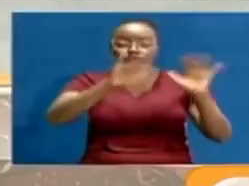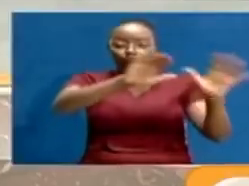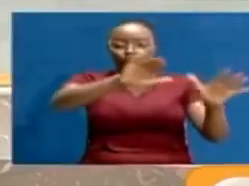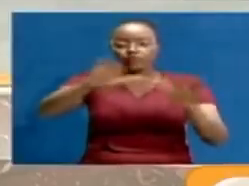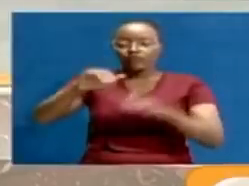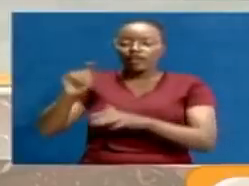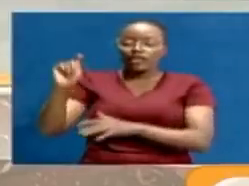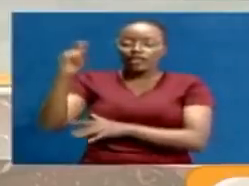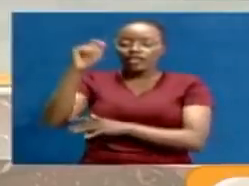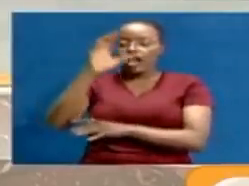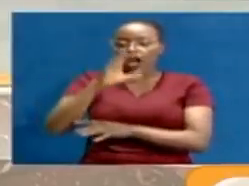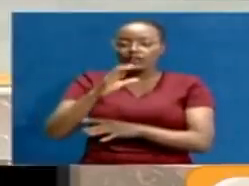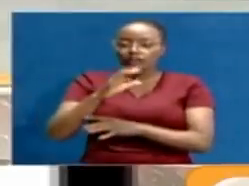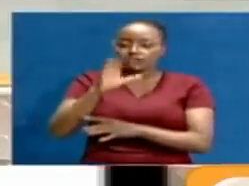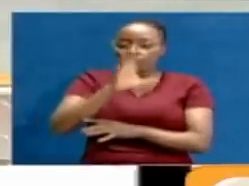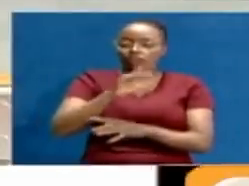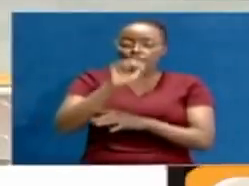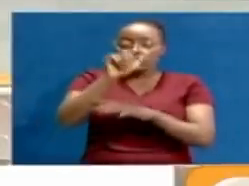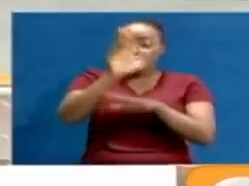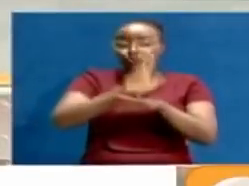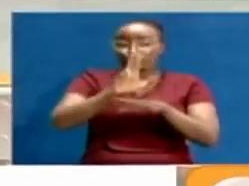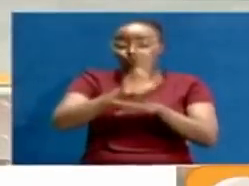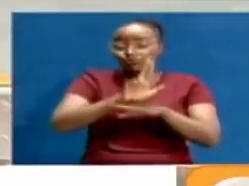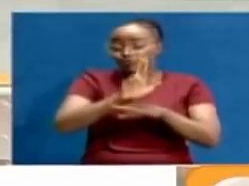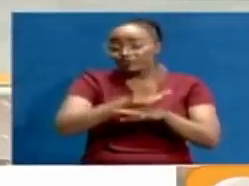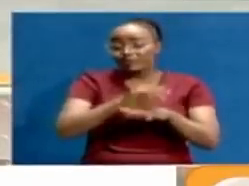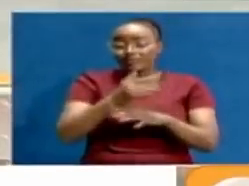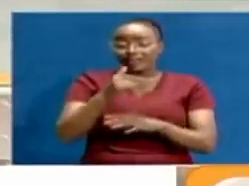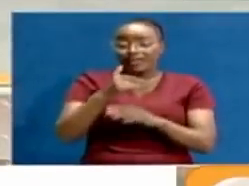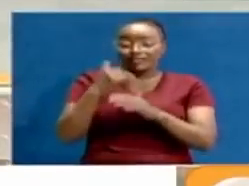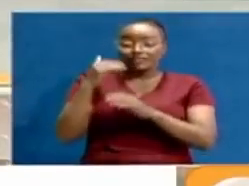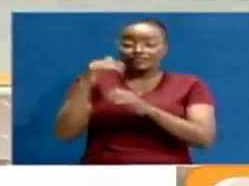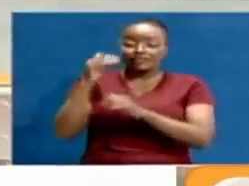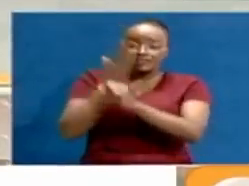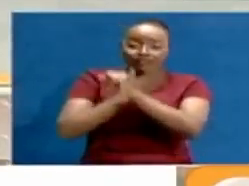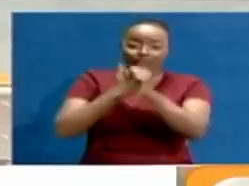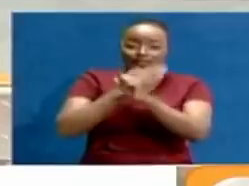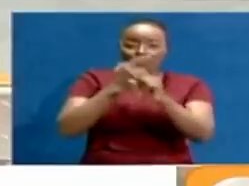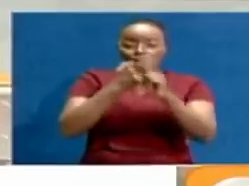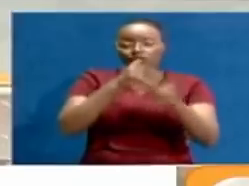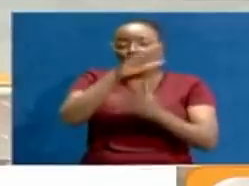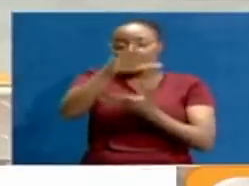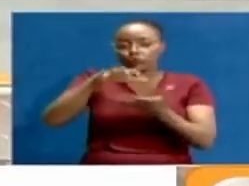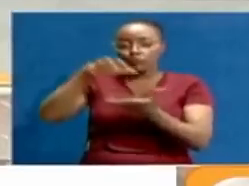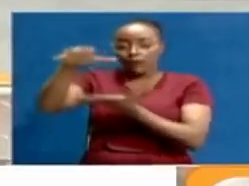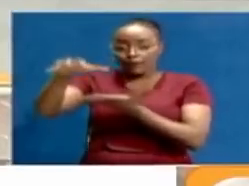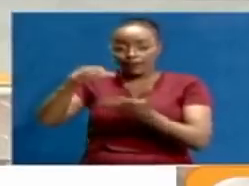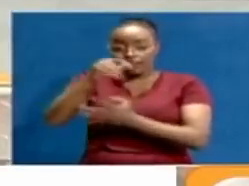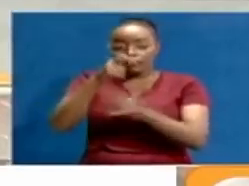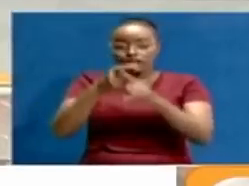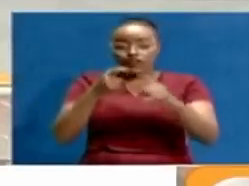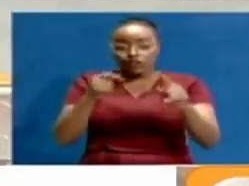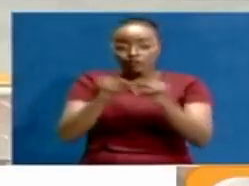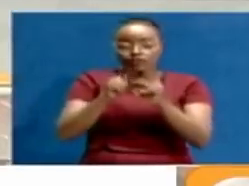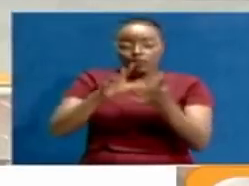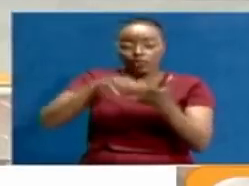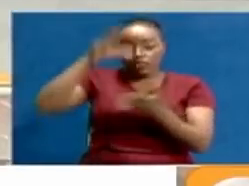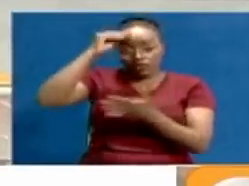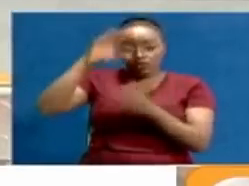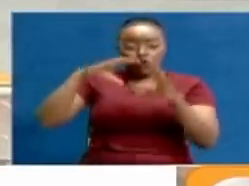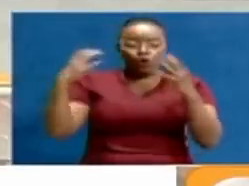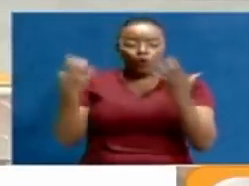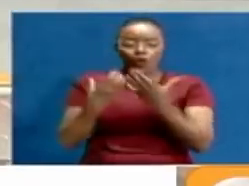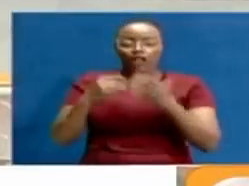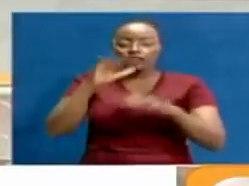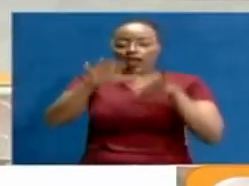And Kenyan consumers could be eating contaminated meat from the country's major supermarkets. This is according to a study by World